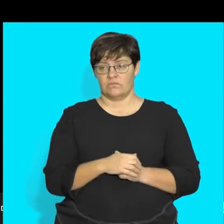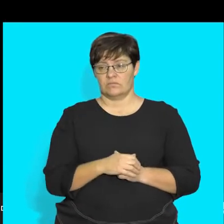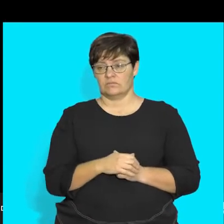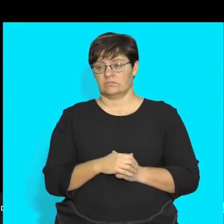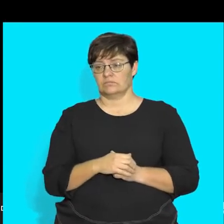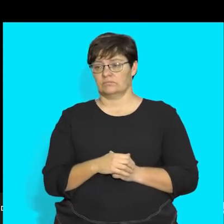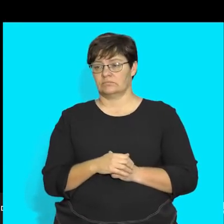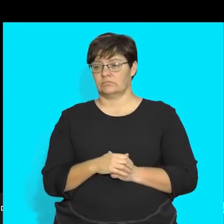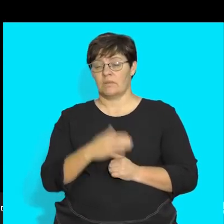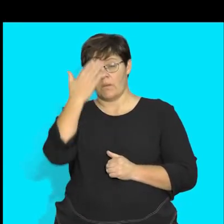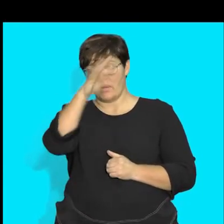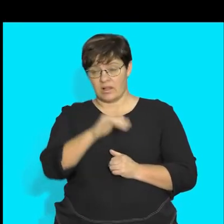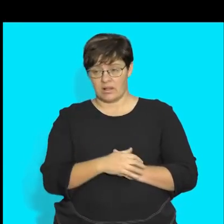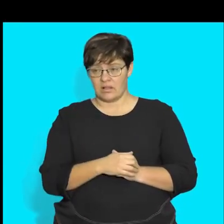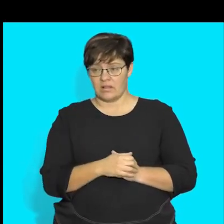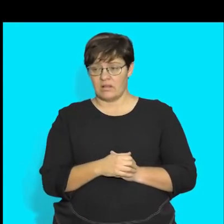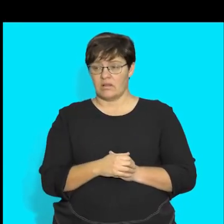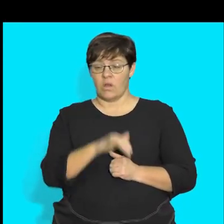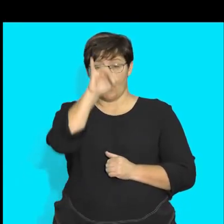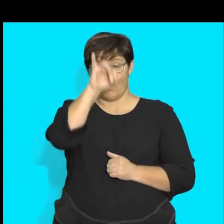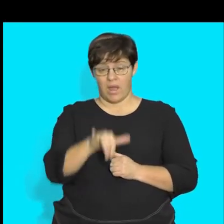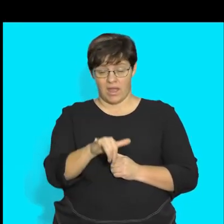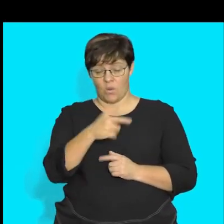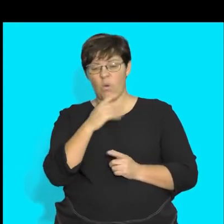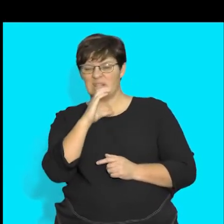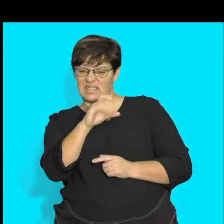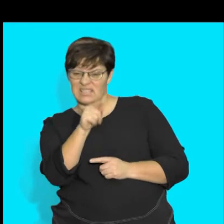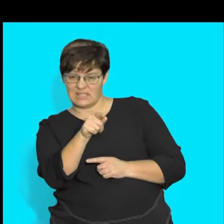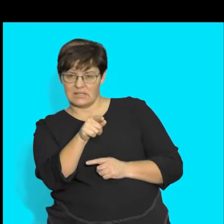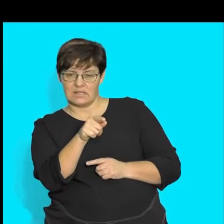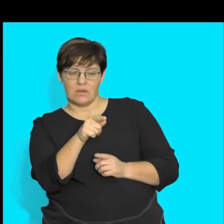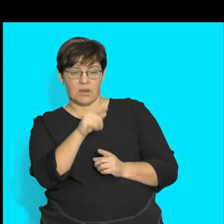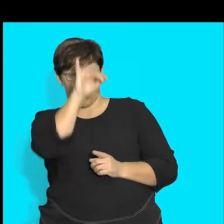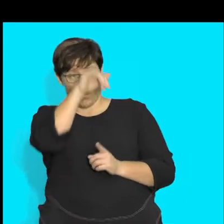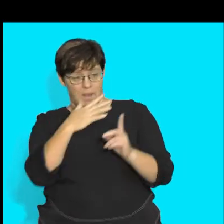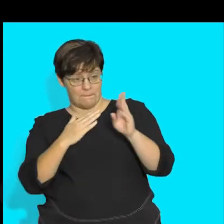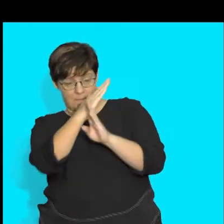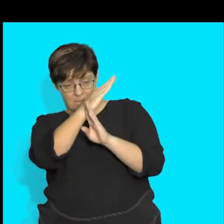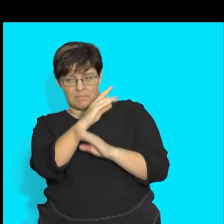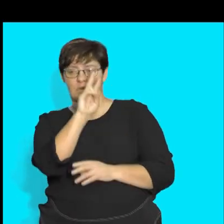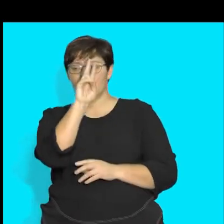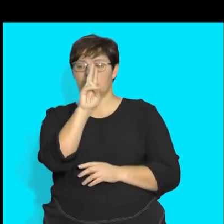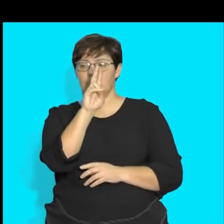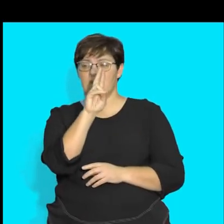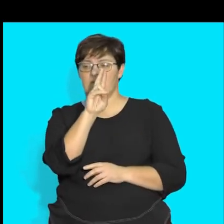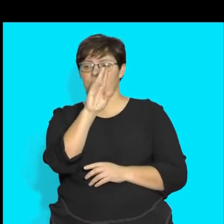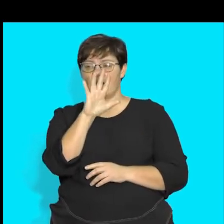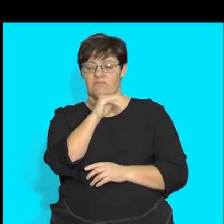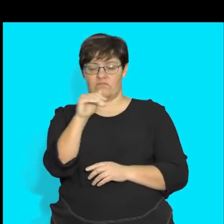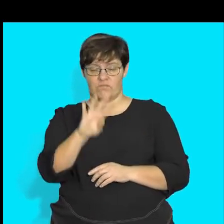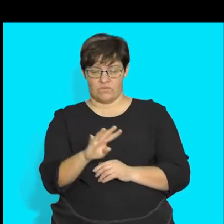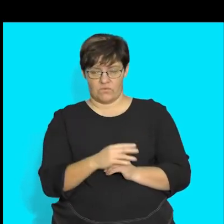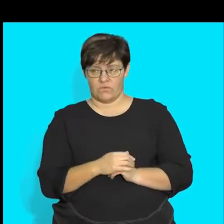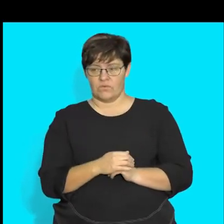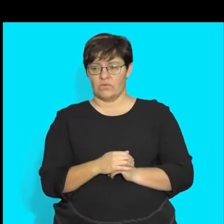25 over 4. And so I know that my y cut is 25 over 4. My